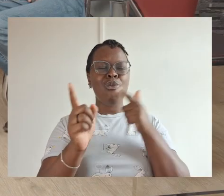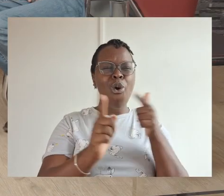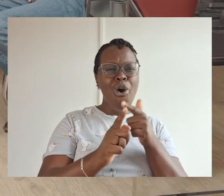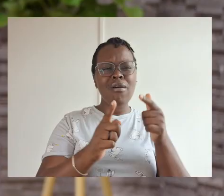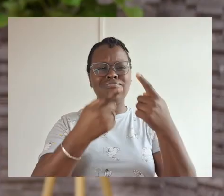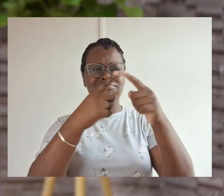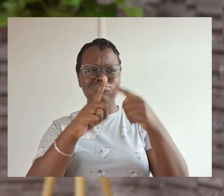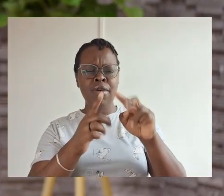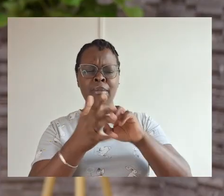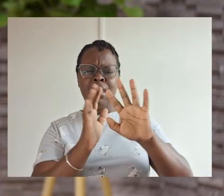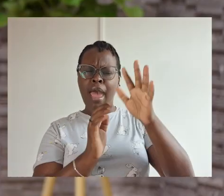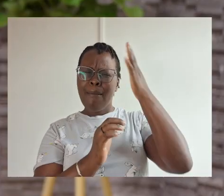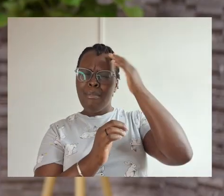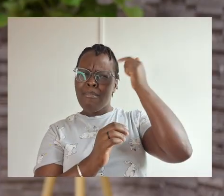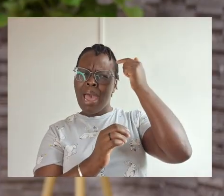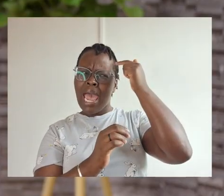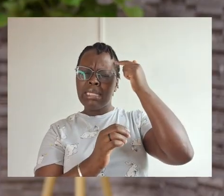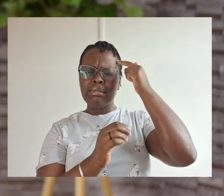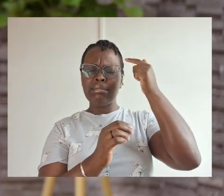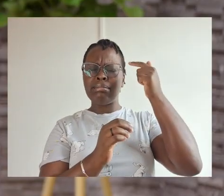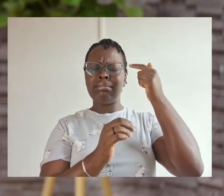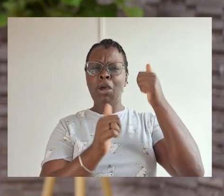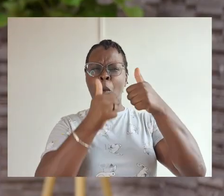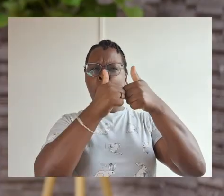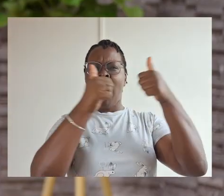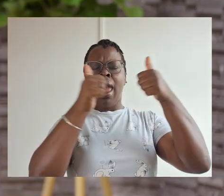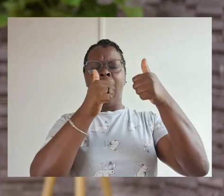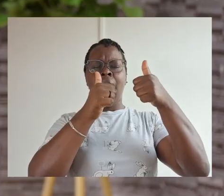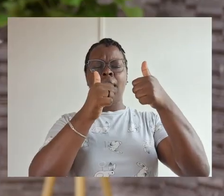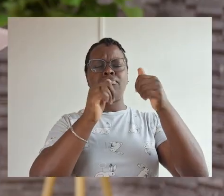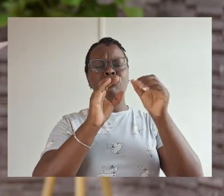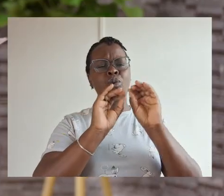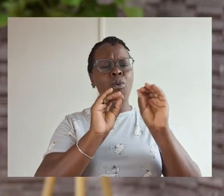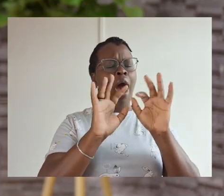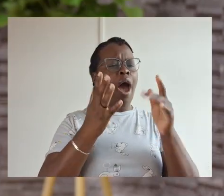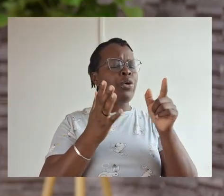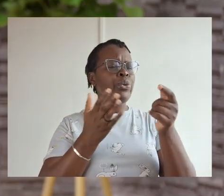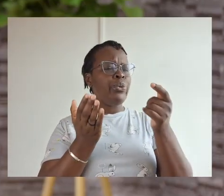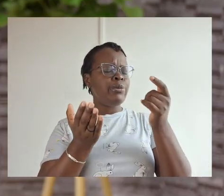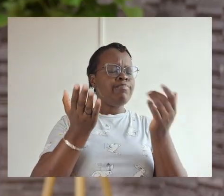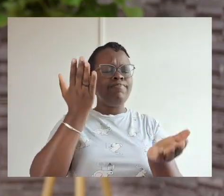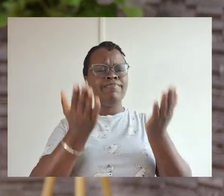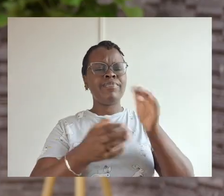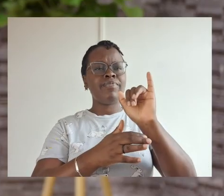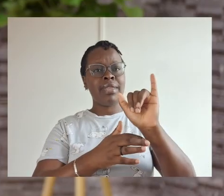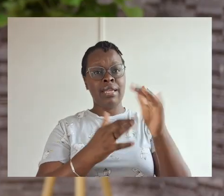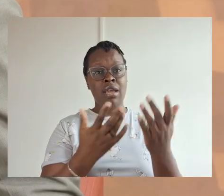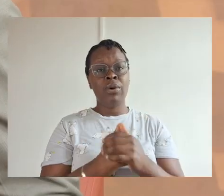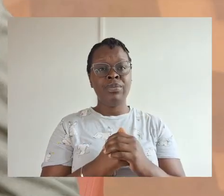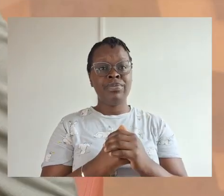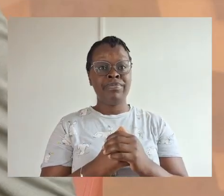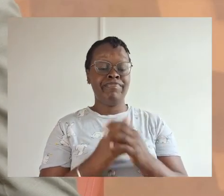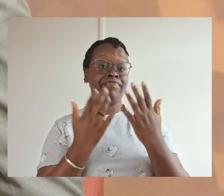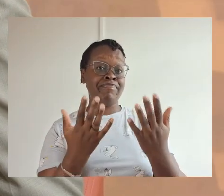short period, or their mindset is that they might be moving a time later. How do you navigate this? To me,